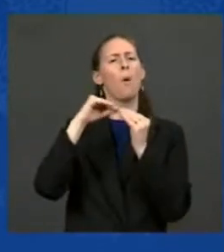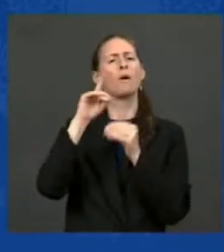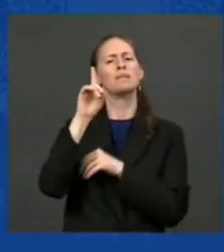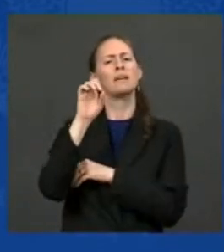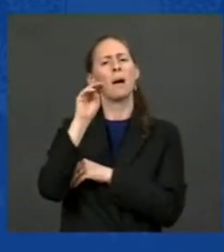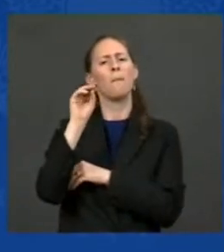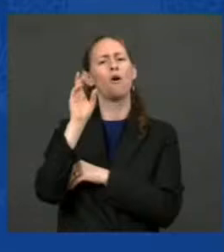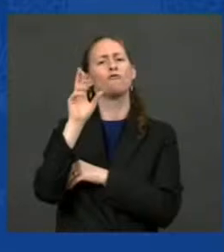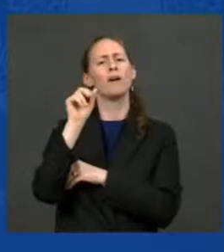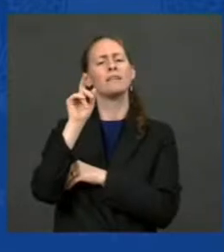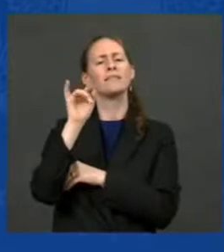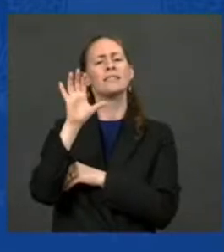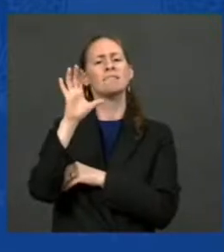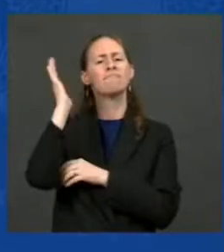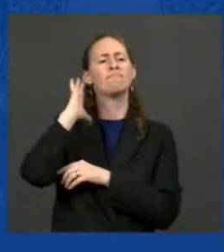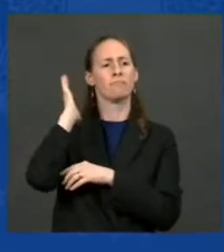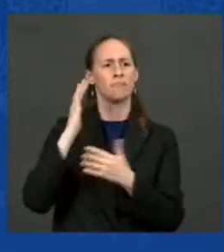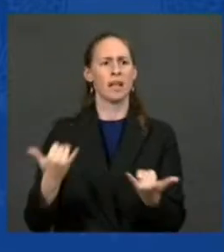fewer.